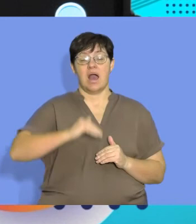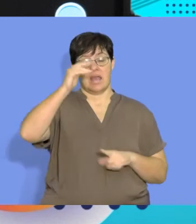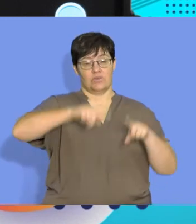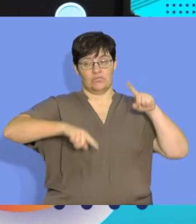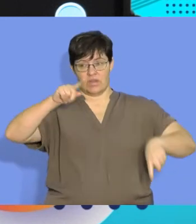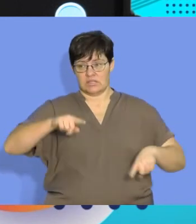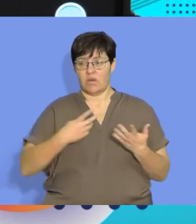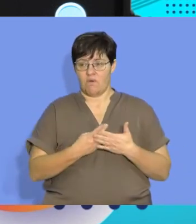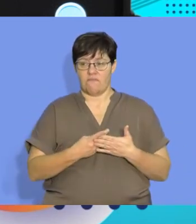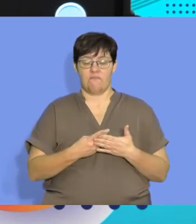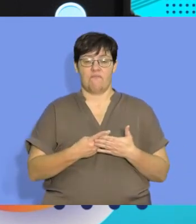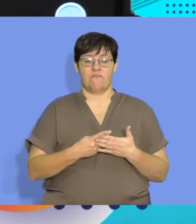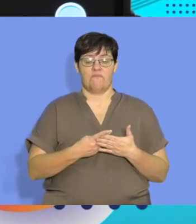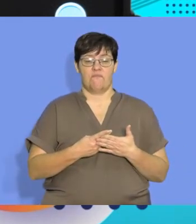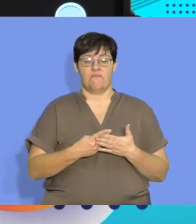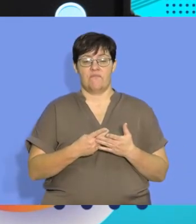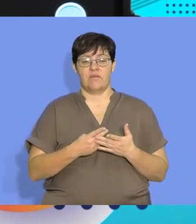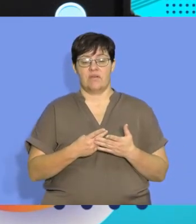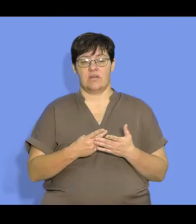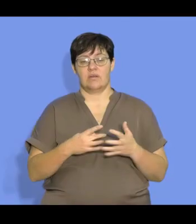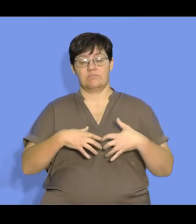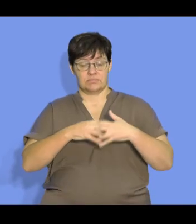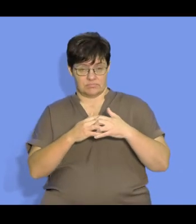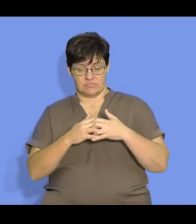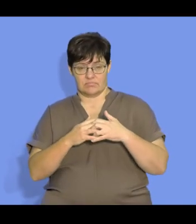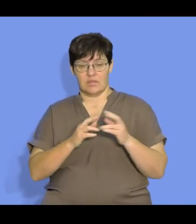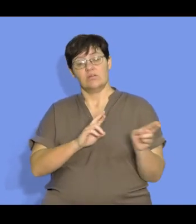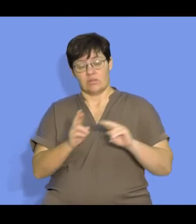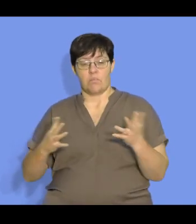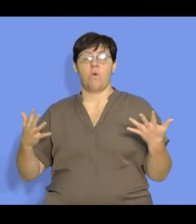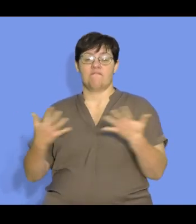reaction. Action is then faster.